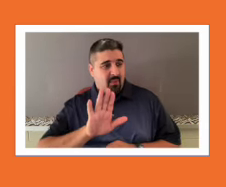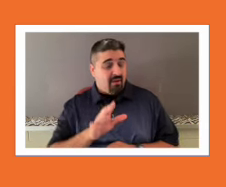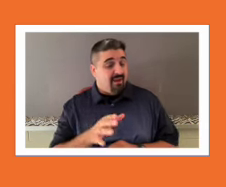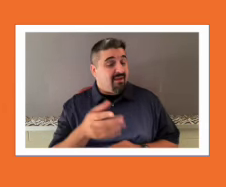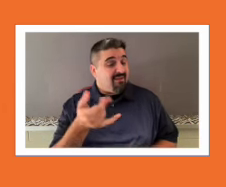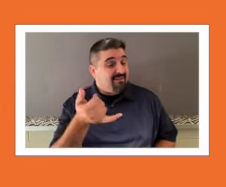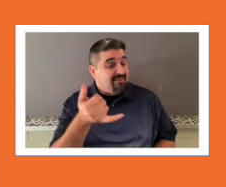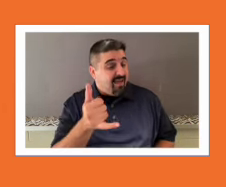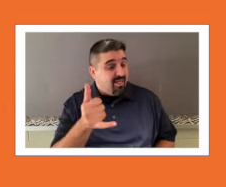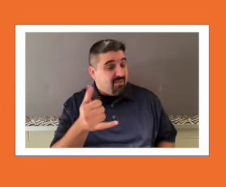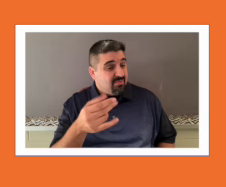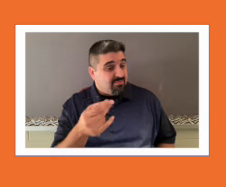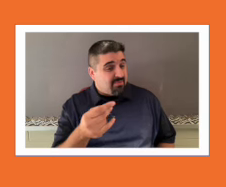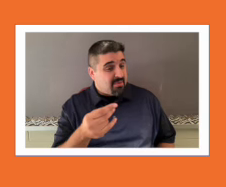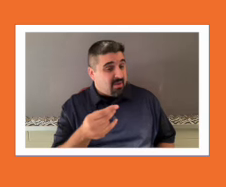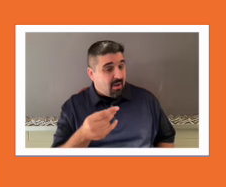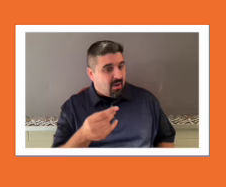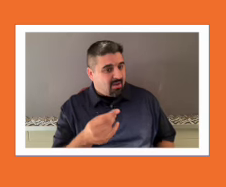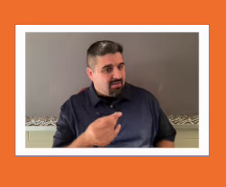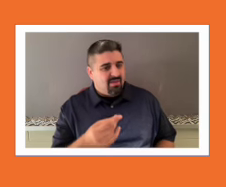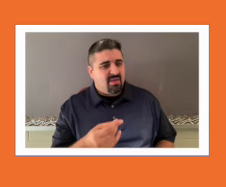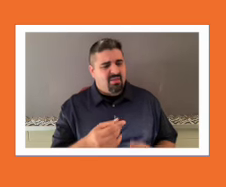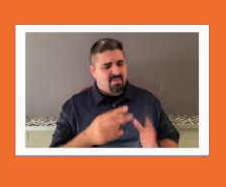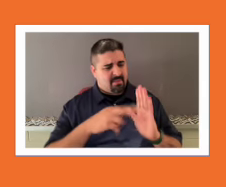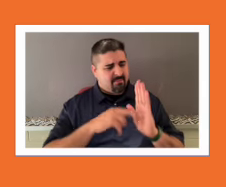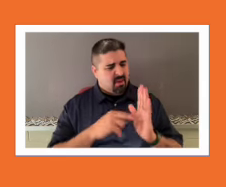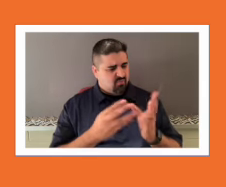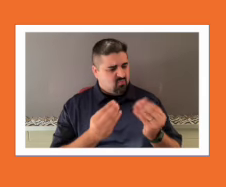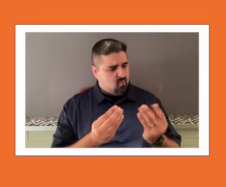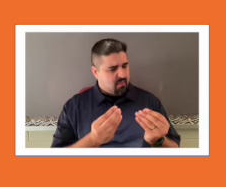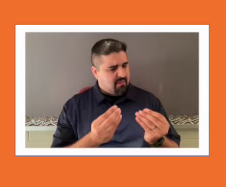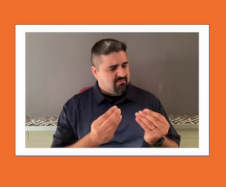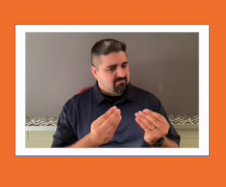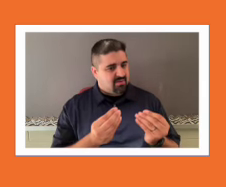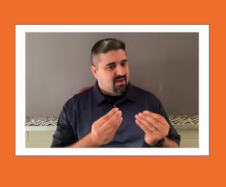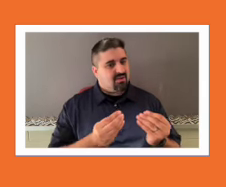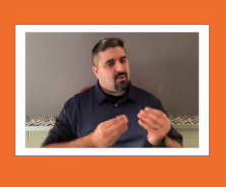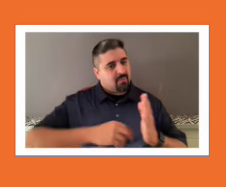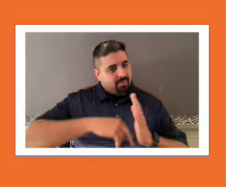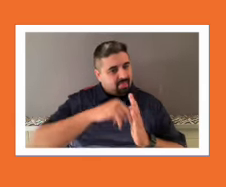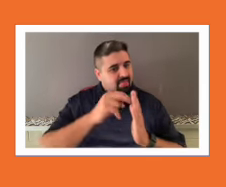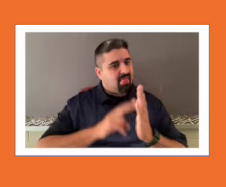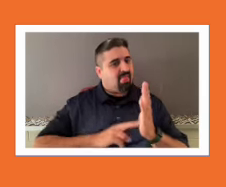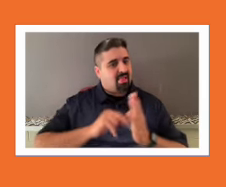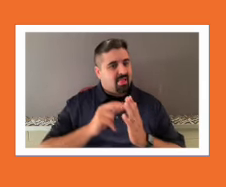She did not say a word. Then she closed her mouth.